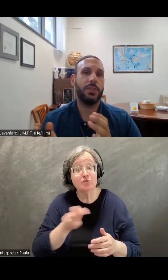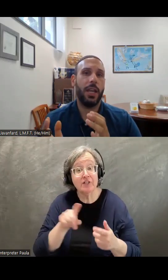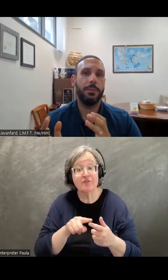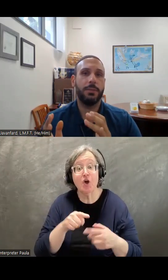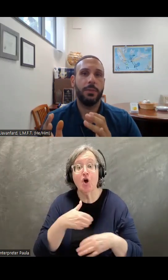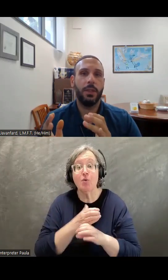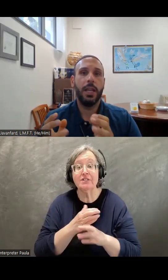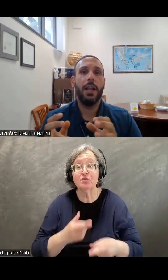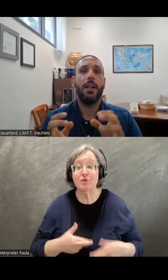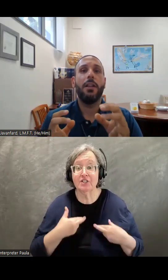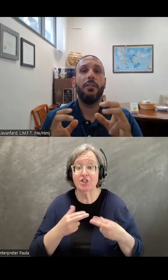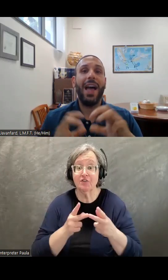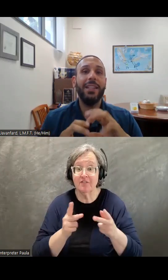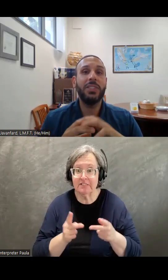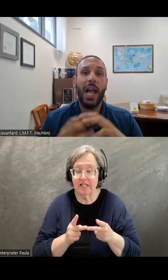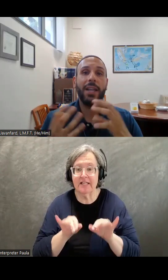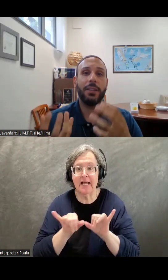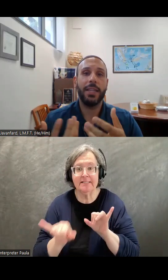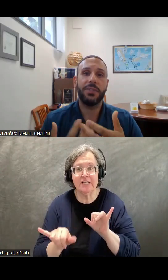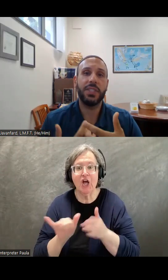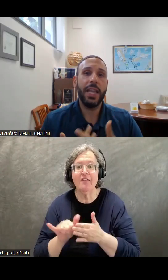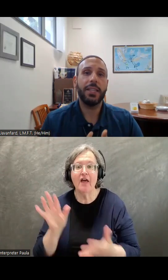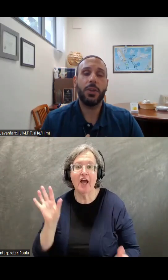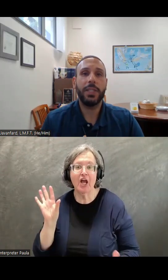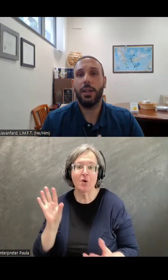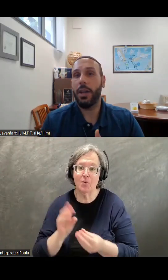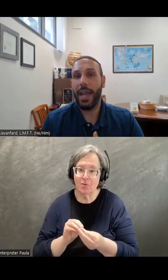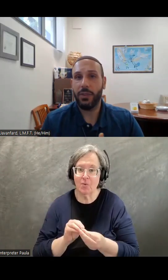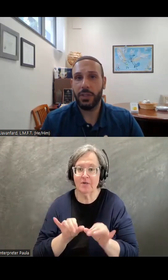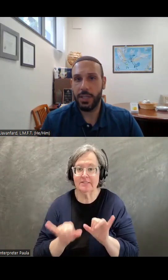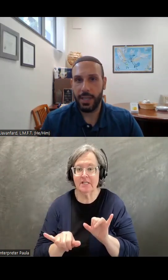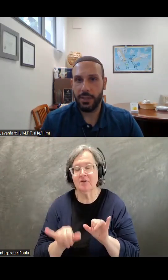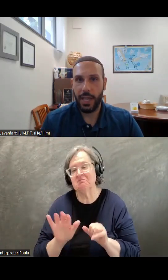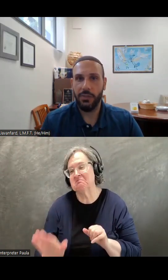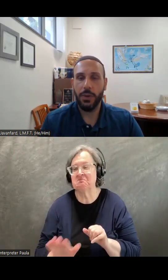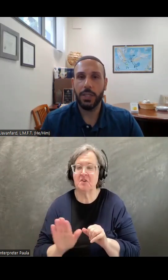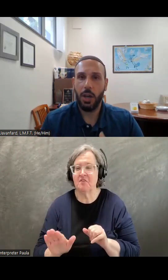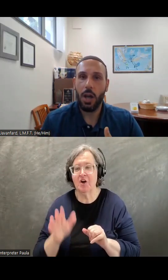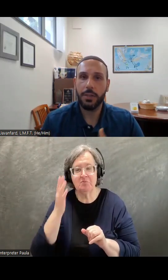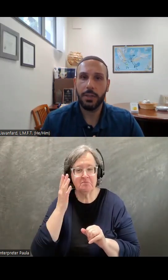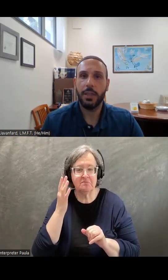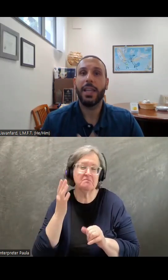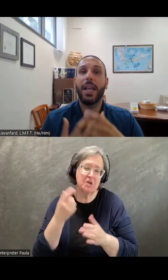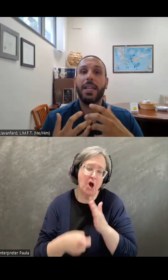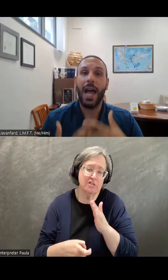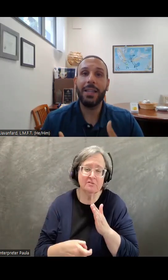period of time. That entire length of stay is going to, on average in the state of California,